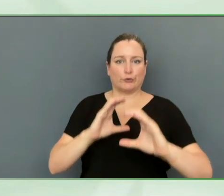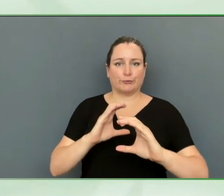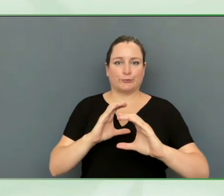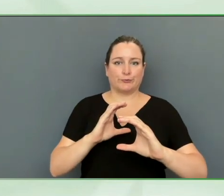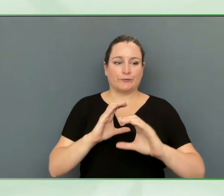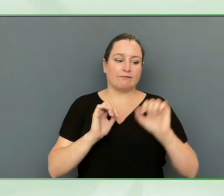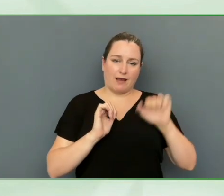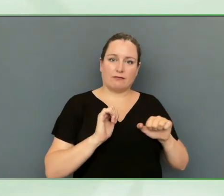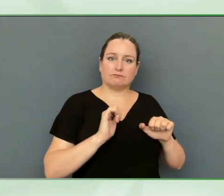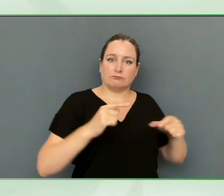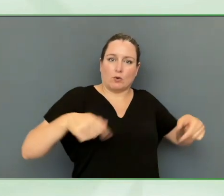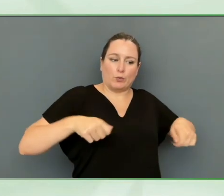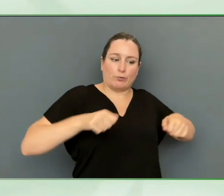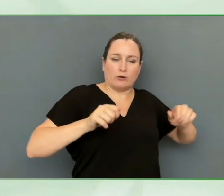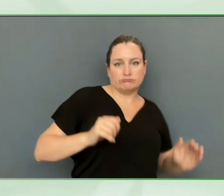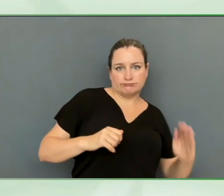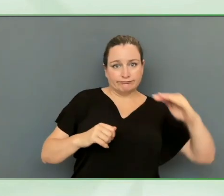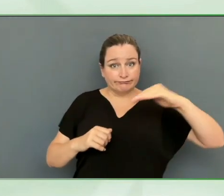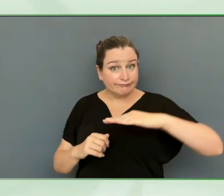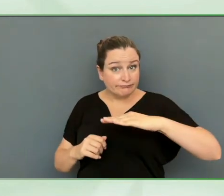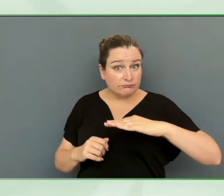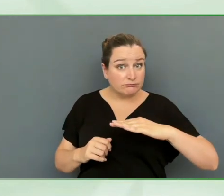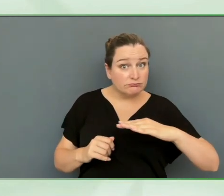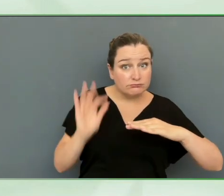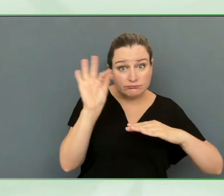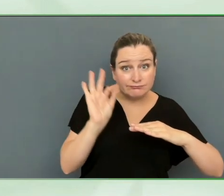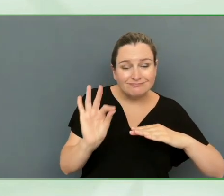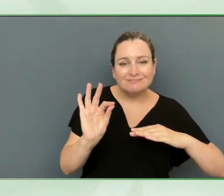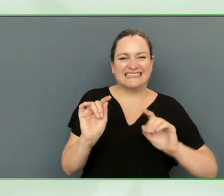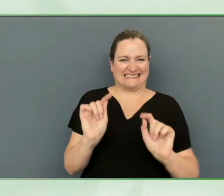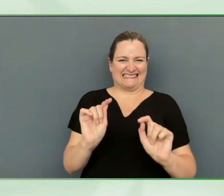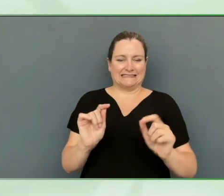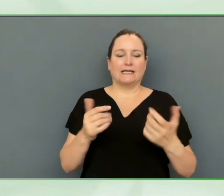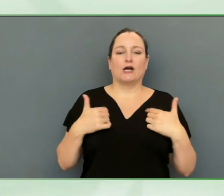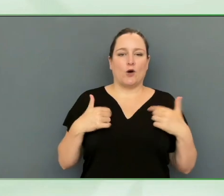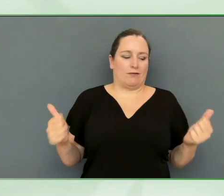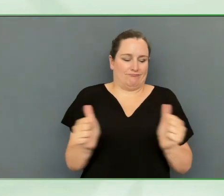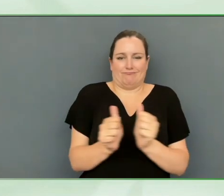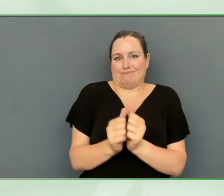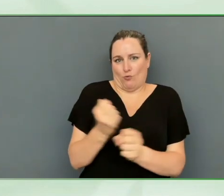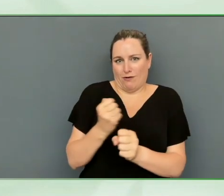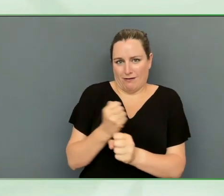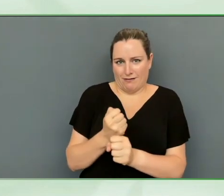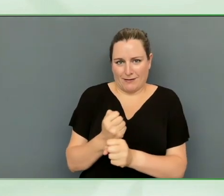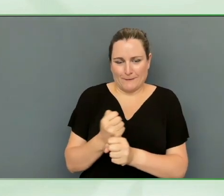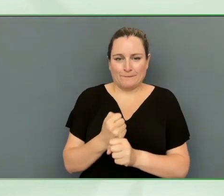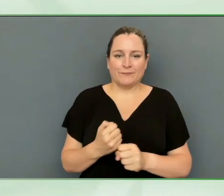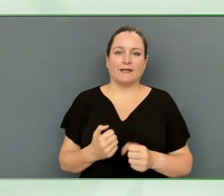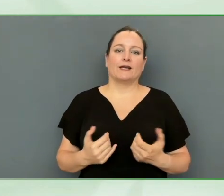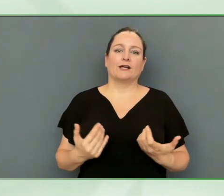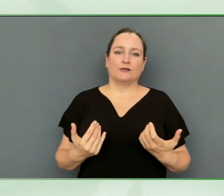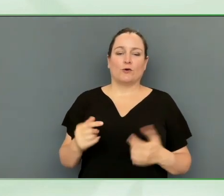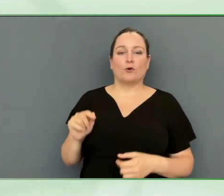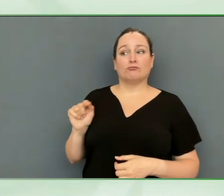Transportation. So their role in the work that we did gave them the opportunity to shape what